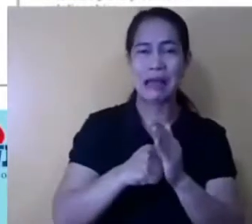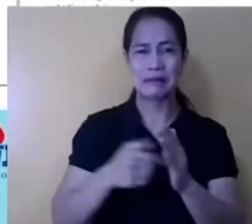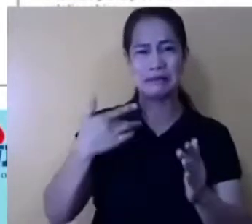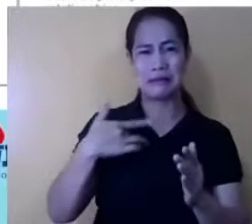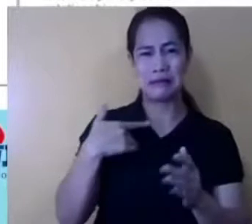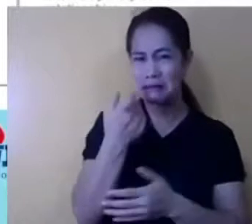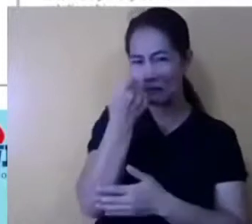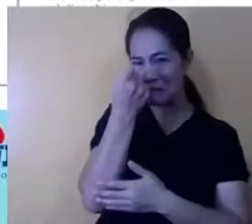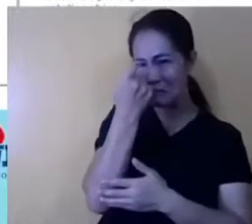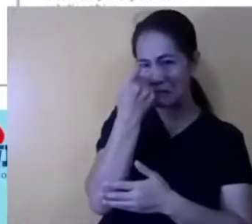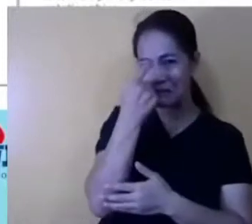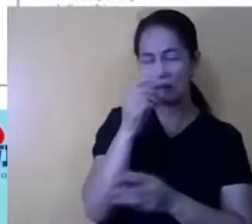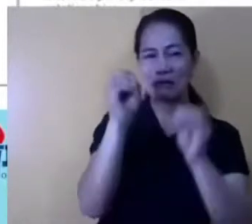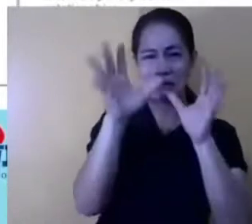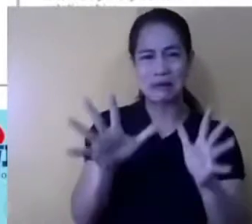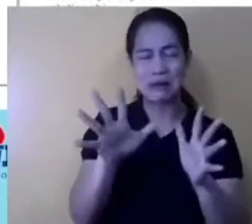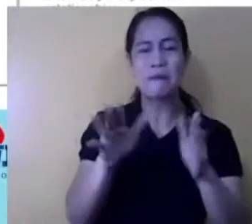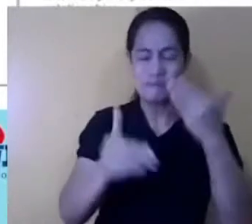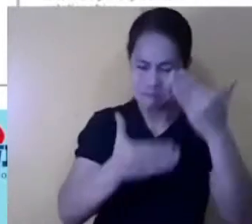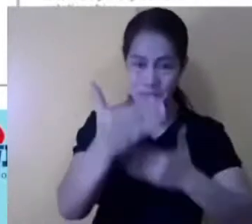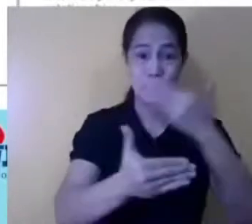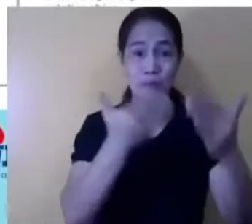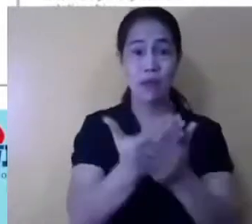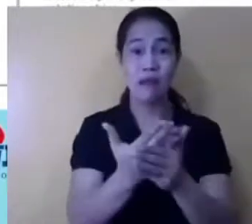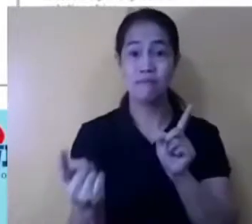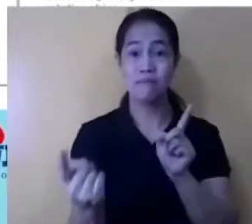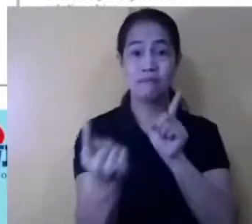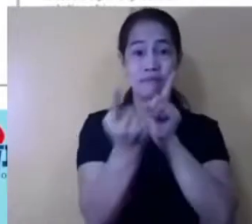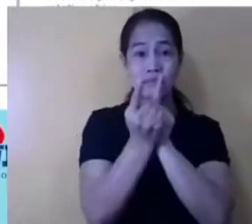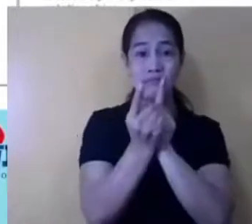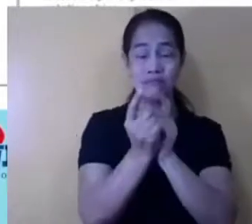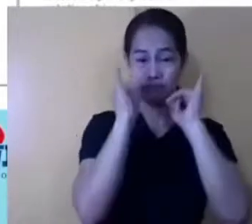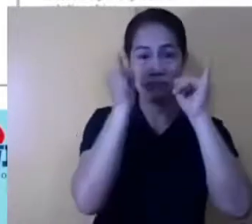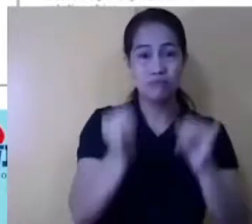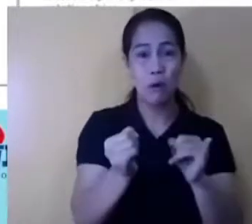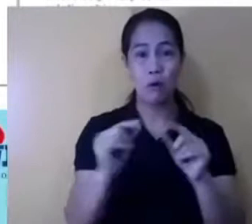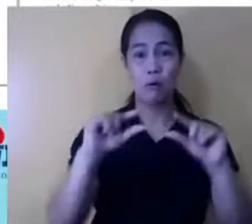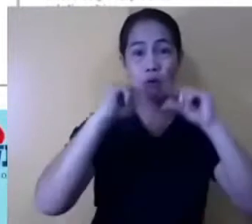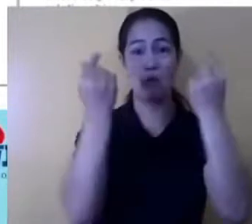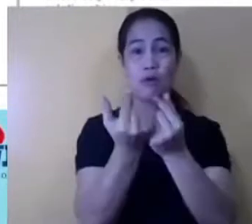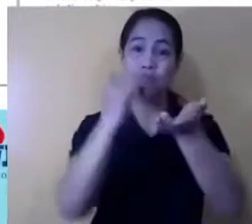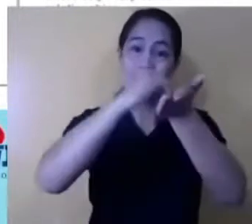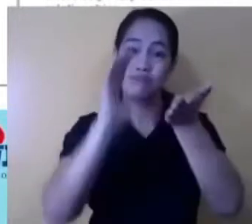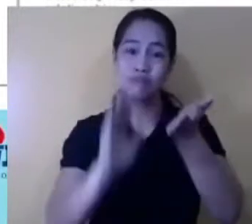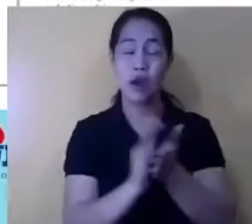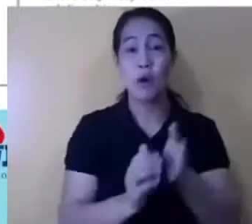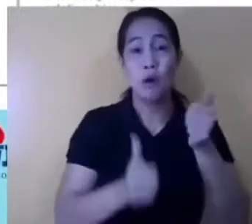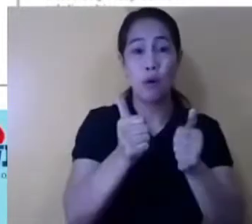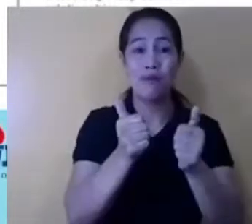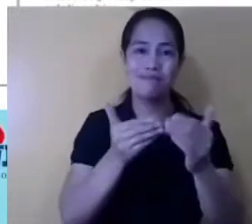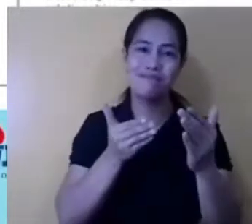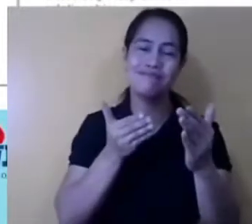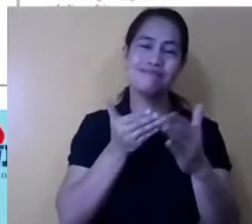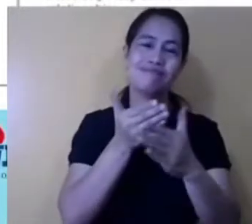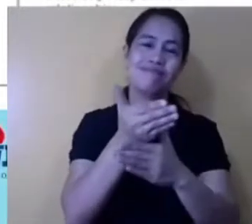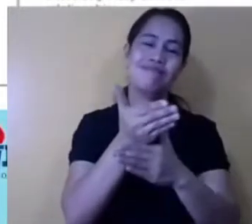teaching and learning process to meet individual or group learning needs within and across curriculum teaching